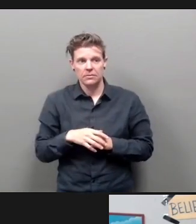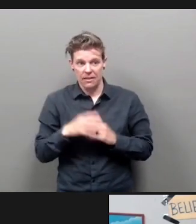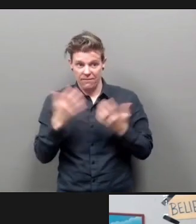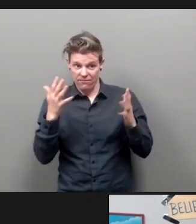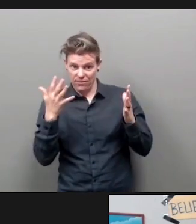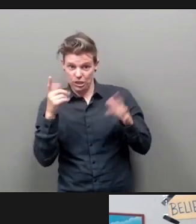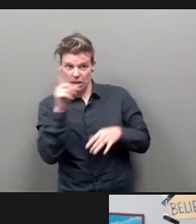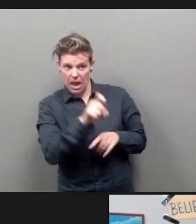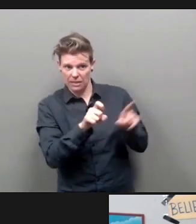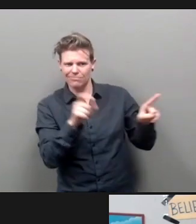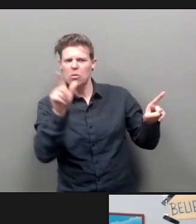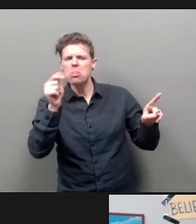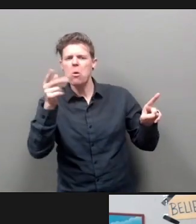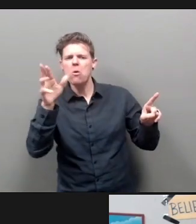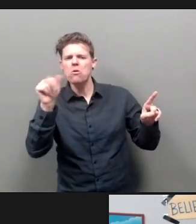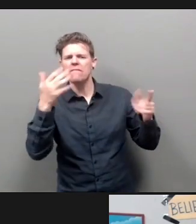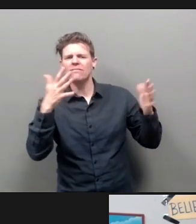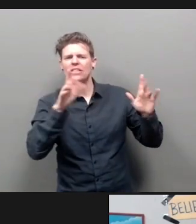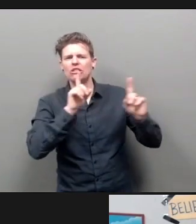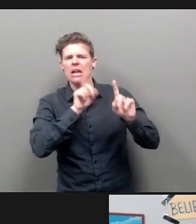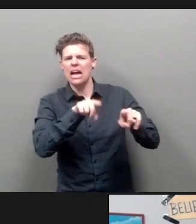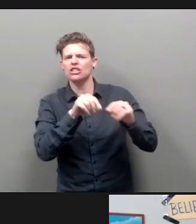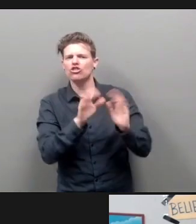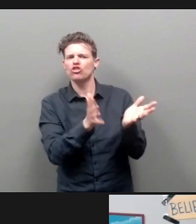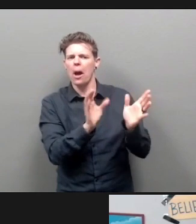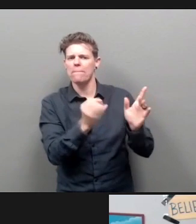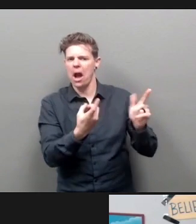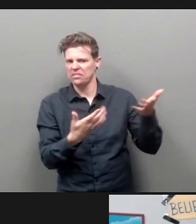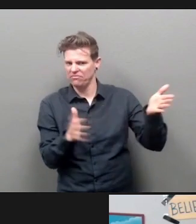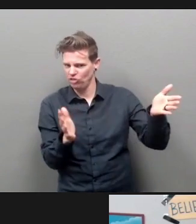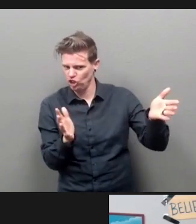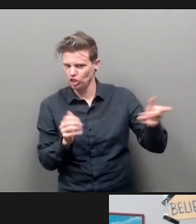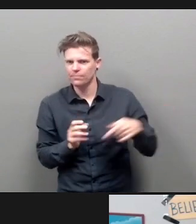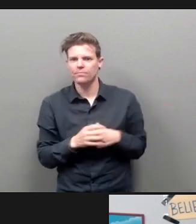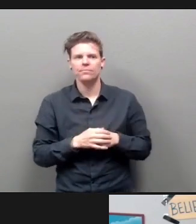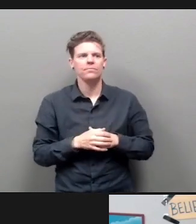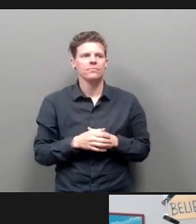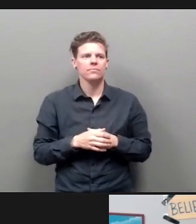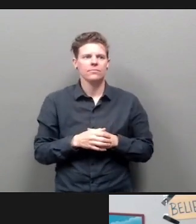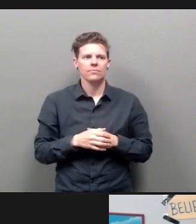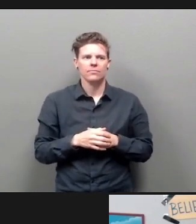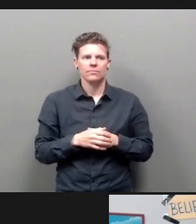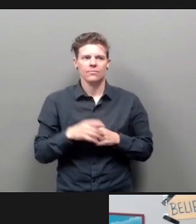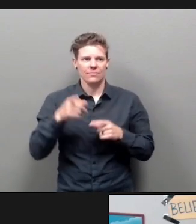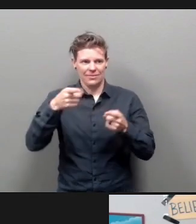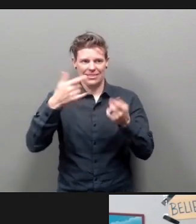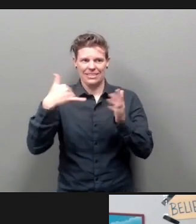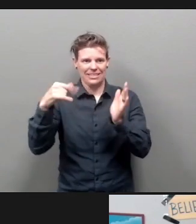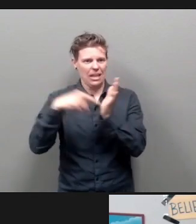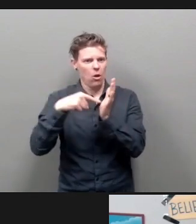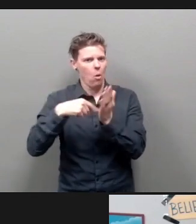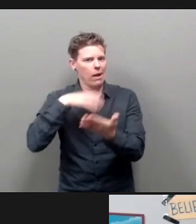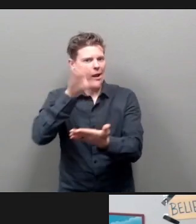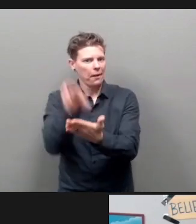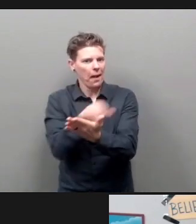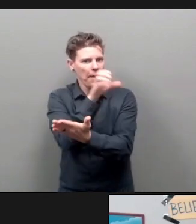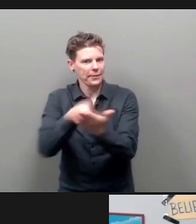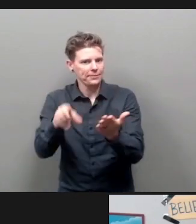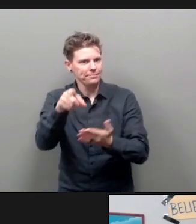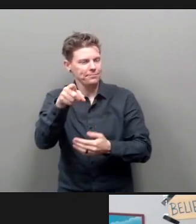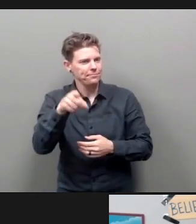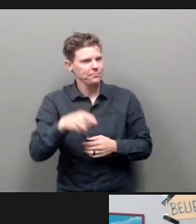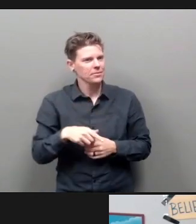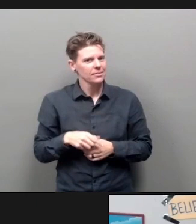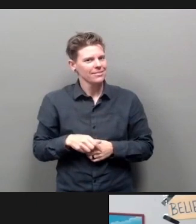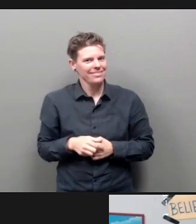She was asking Oh, about. okay, good. Yeah. She still owes me a cake, by the way. Just saying, Stella.